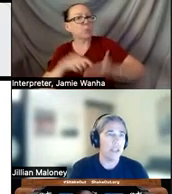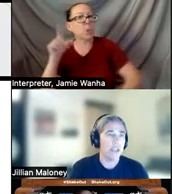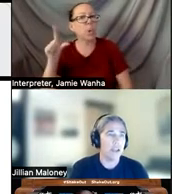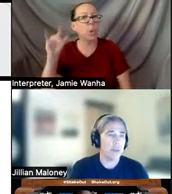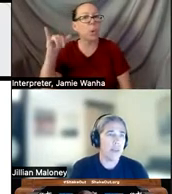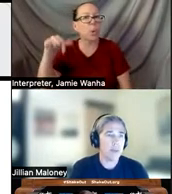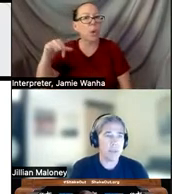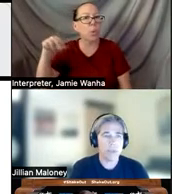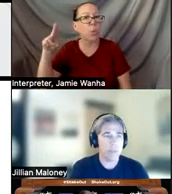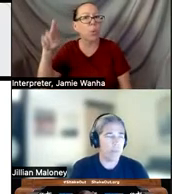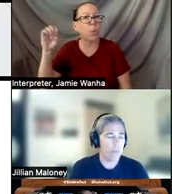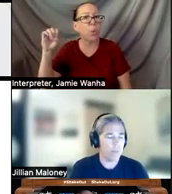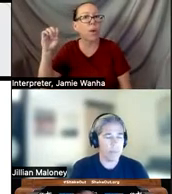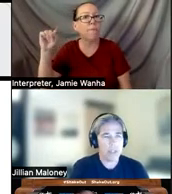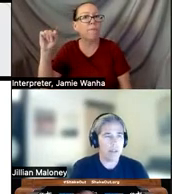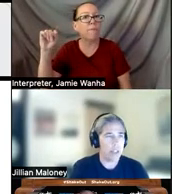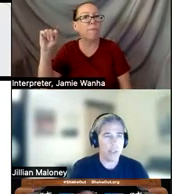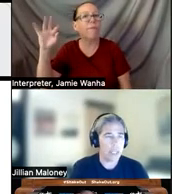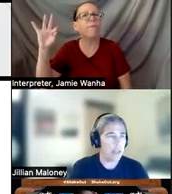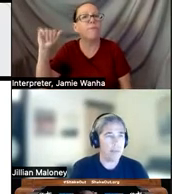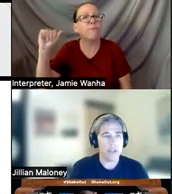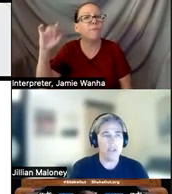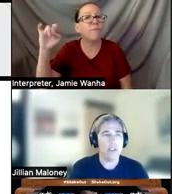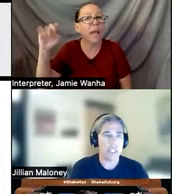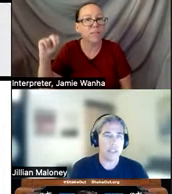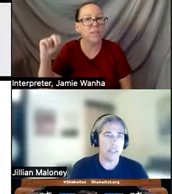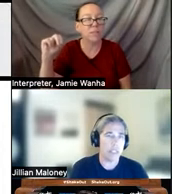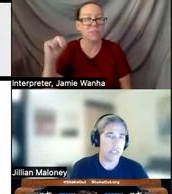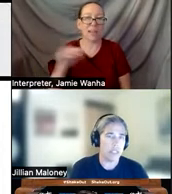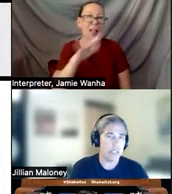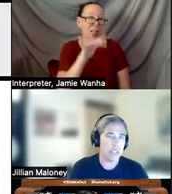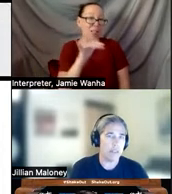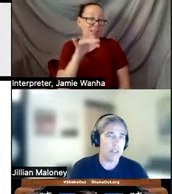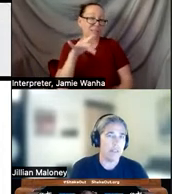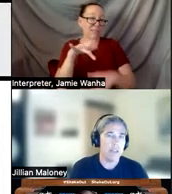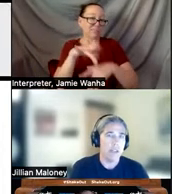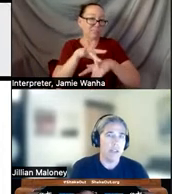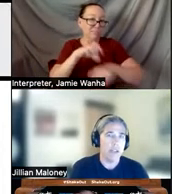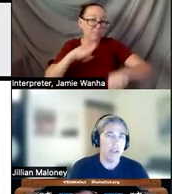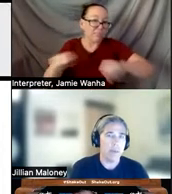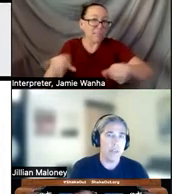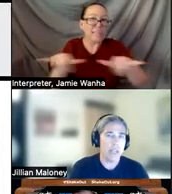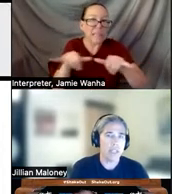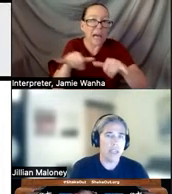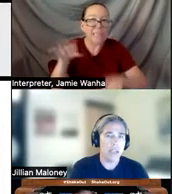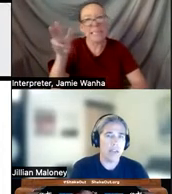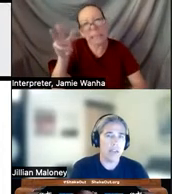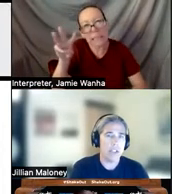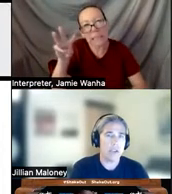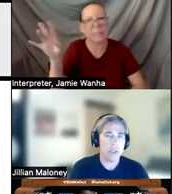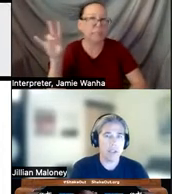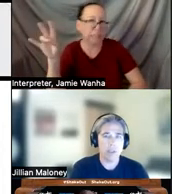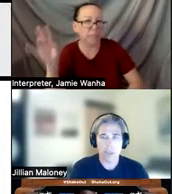that. And that one was based on available data, magnitude 6, intensity 6 to 7. On the next slide,